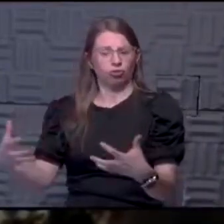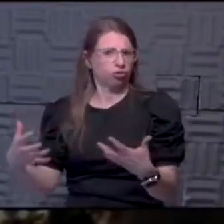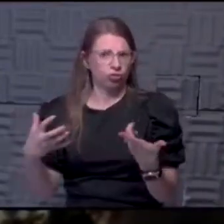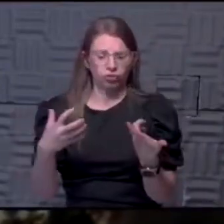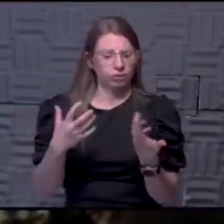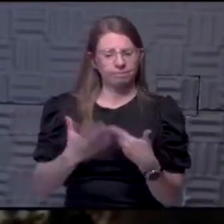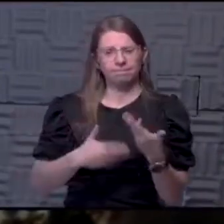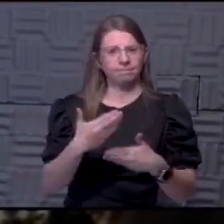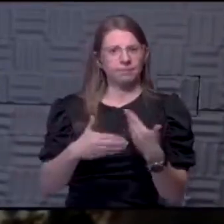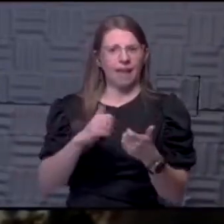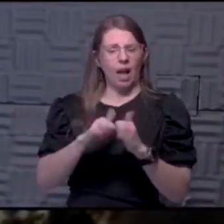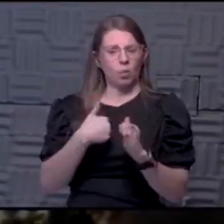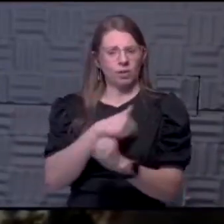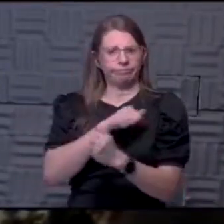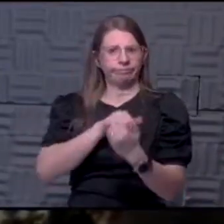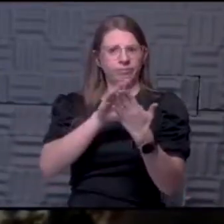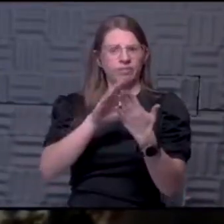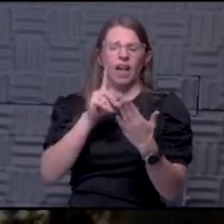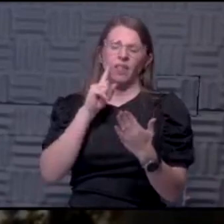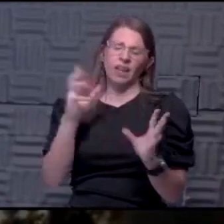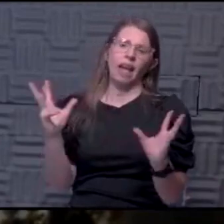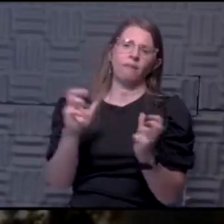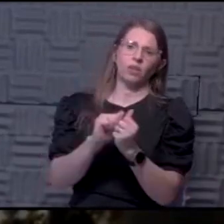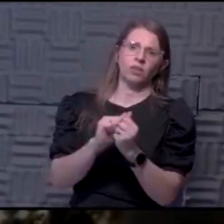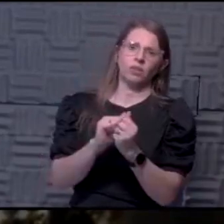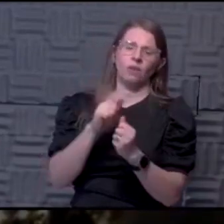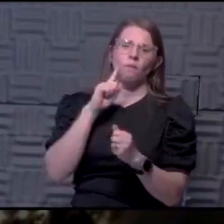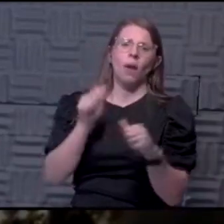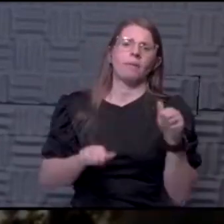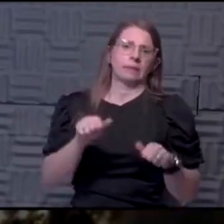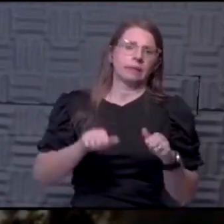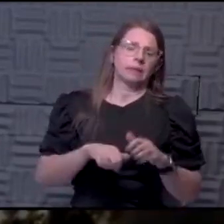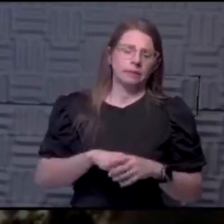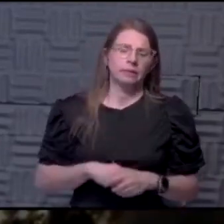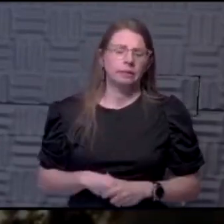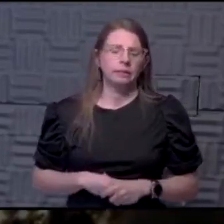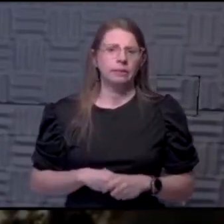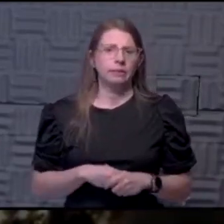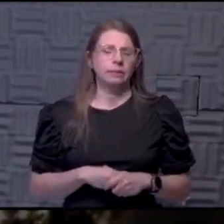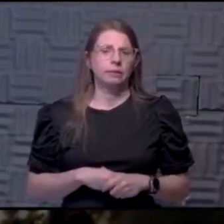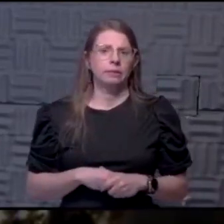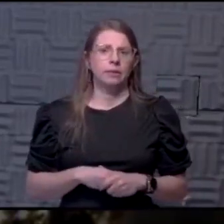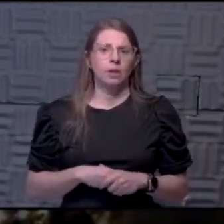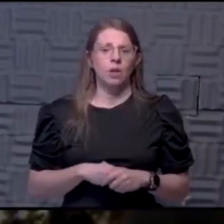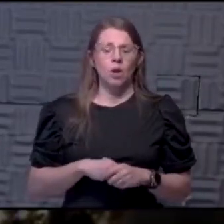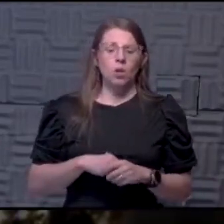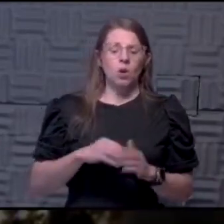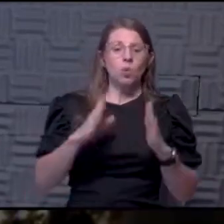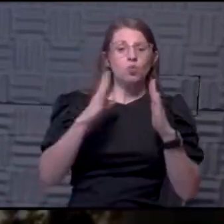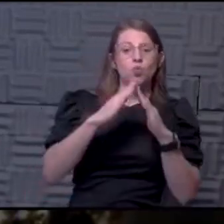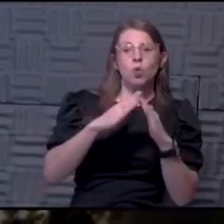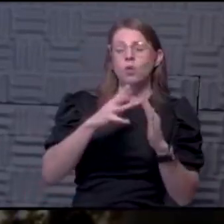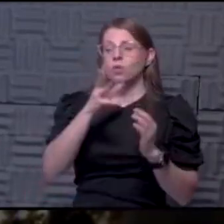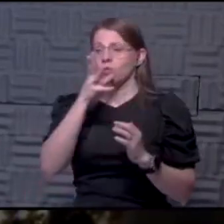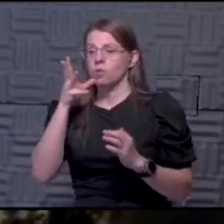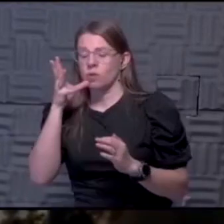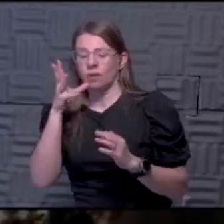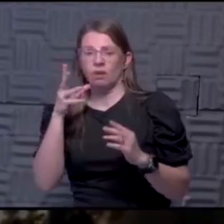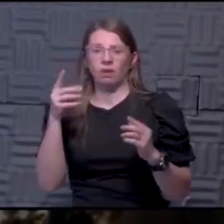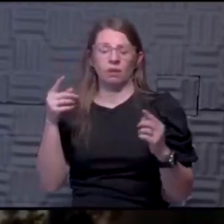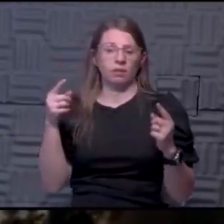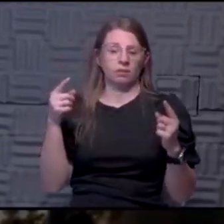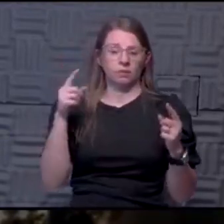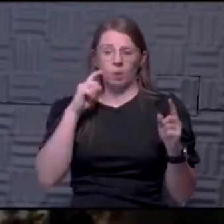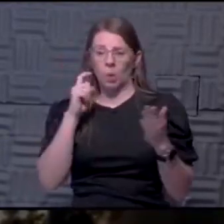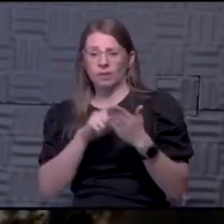know, I think we're average, quite honestly, in terms of hesitancy. And not only by rural versus urban differences, and you're right, Steve, pointing